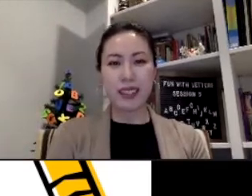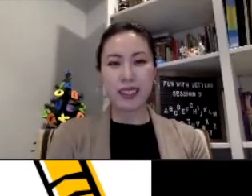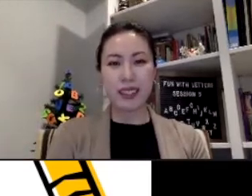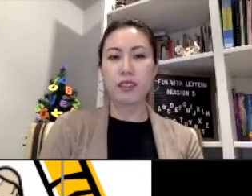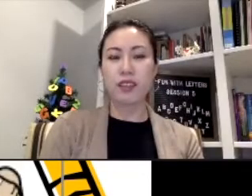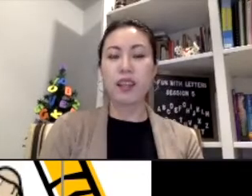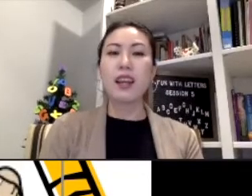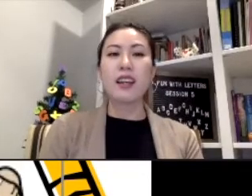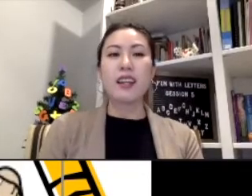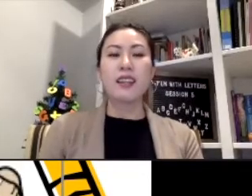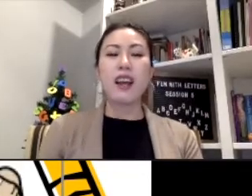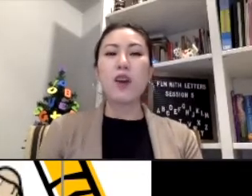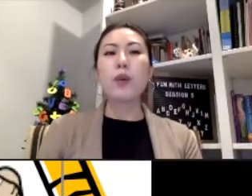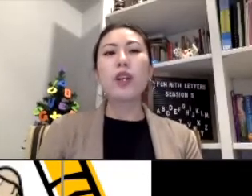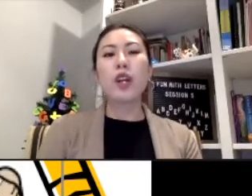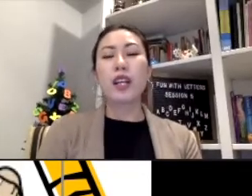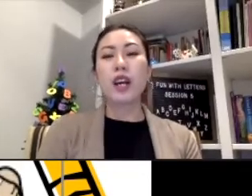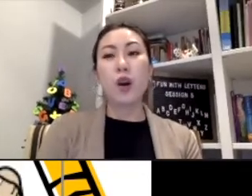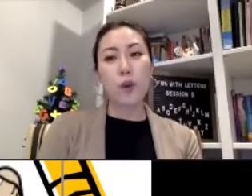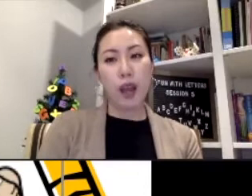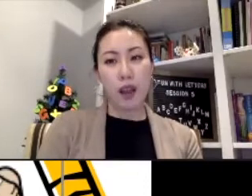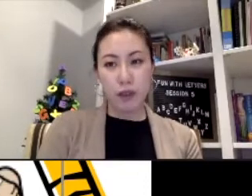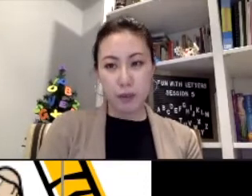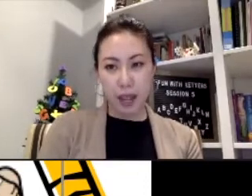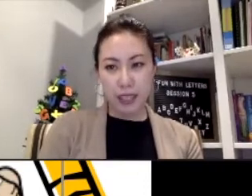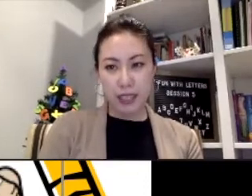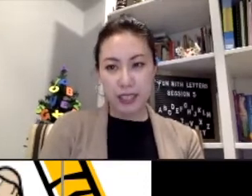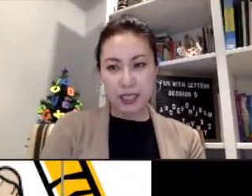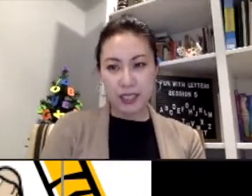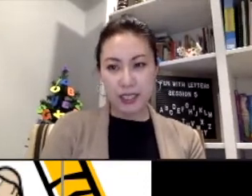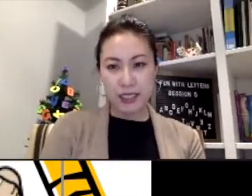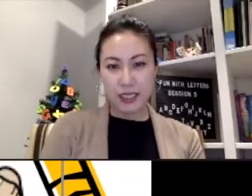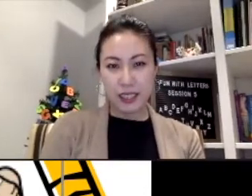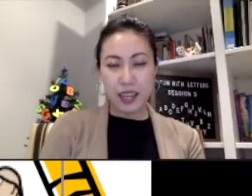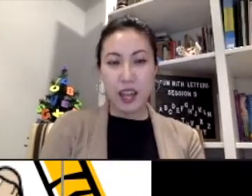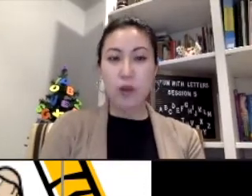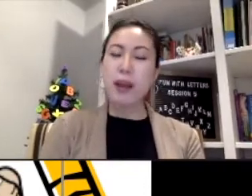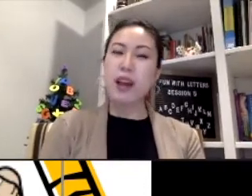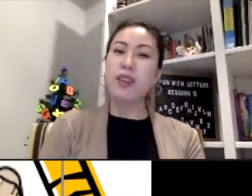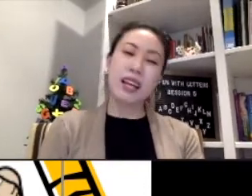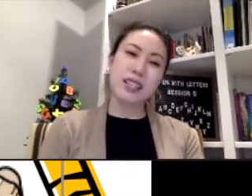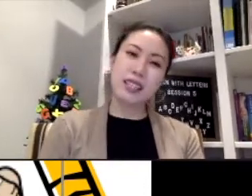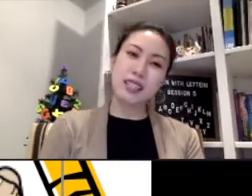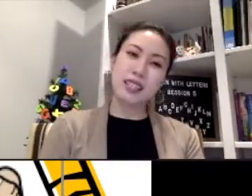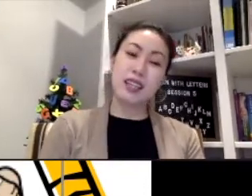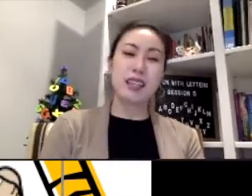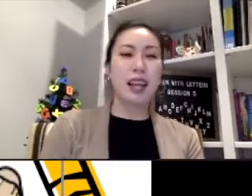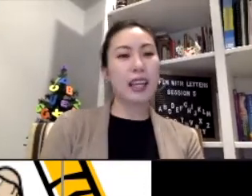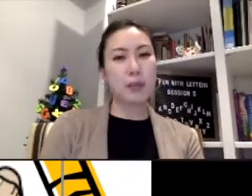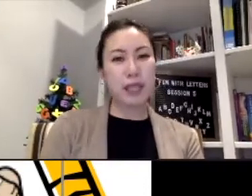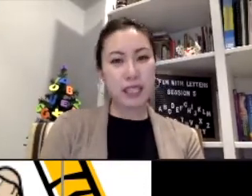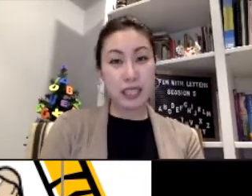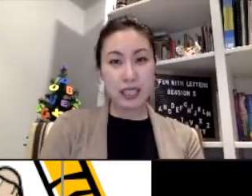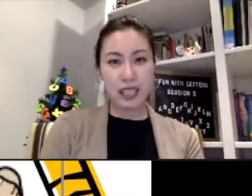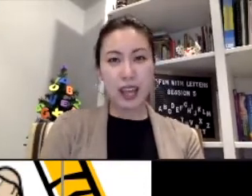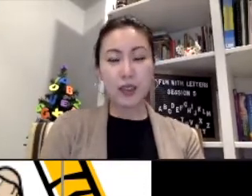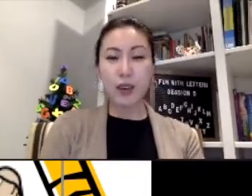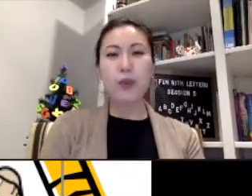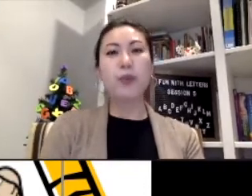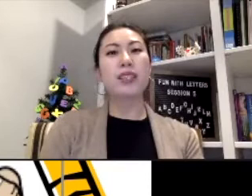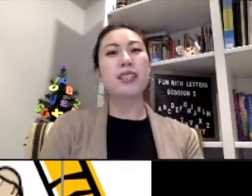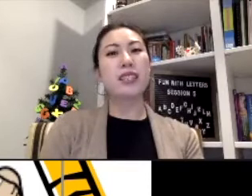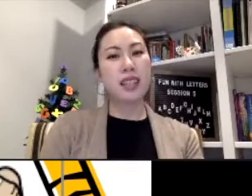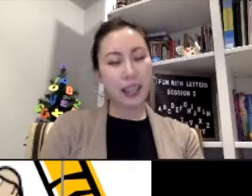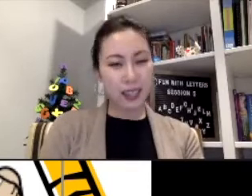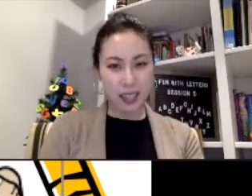everyone. Now we learned the whole alphabet. How about let's sing ABC